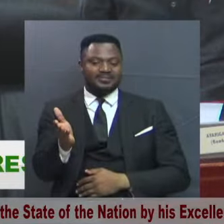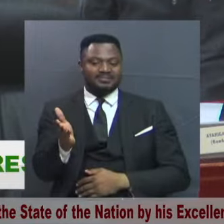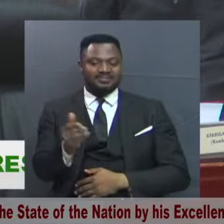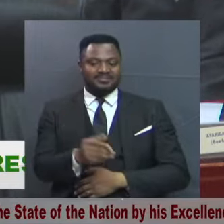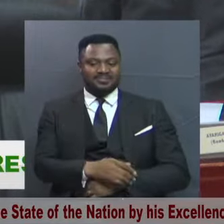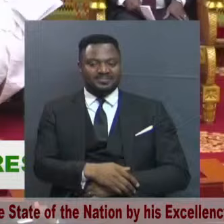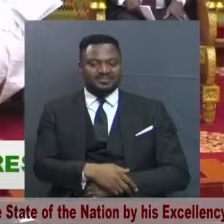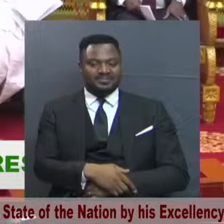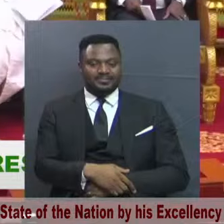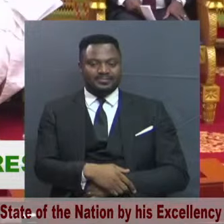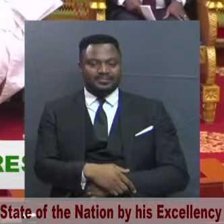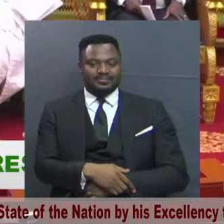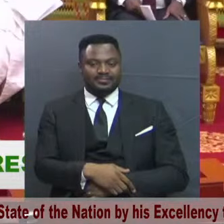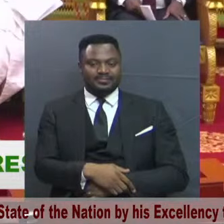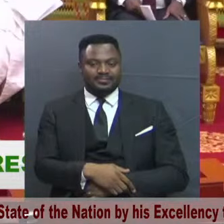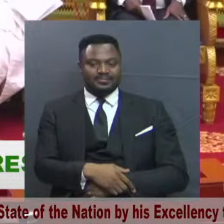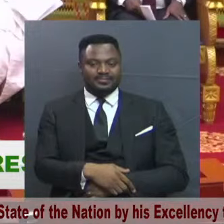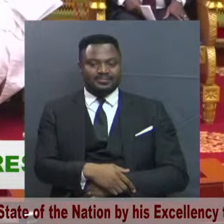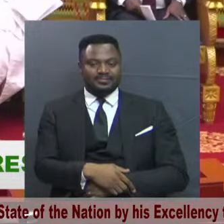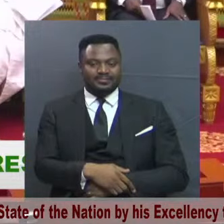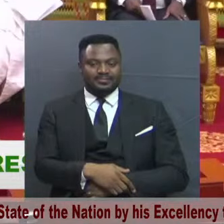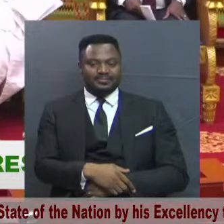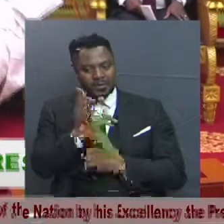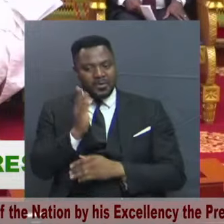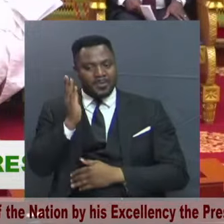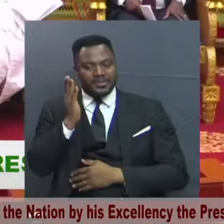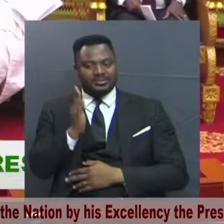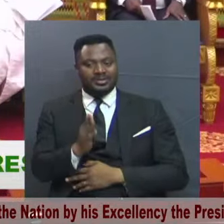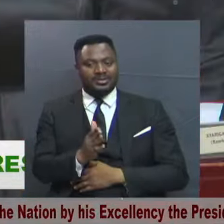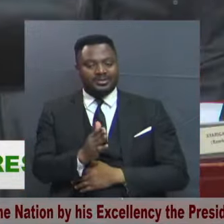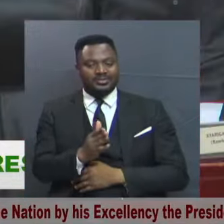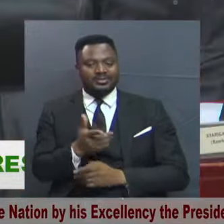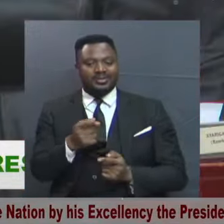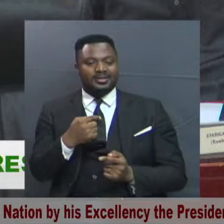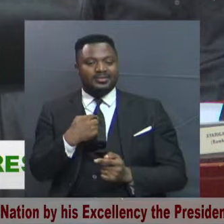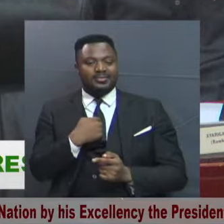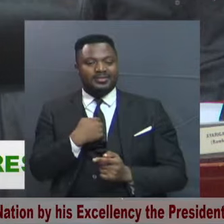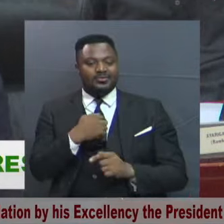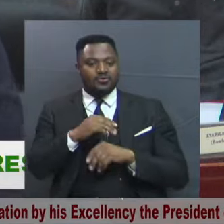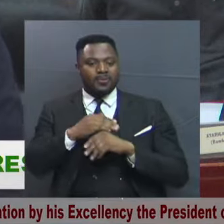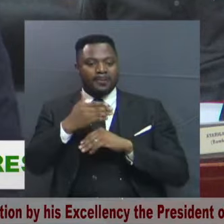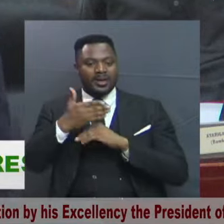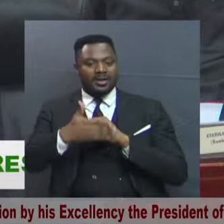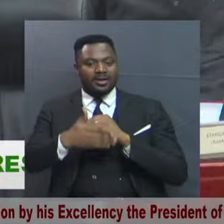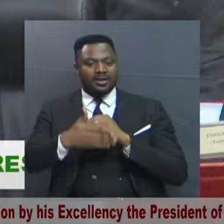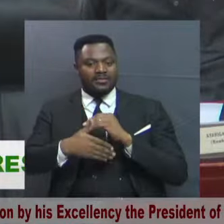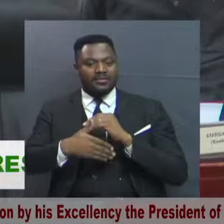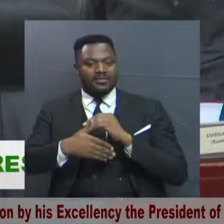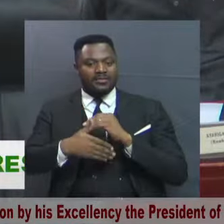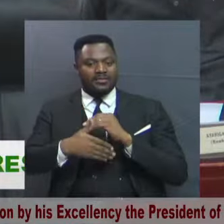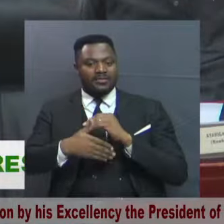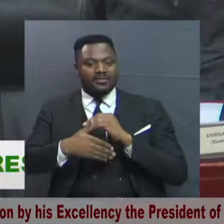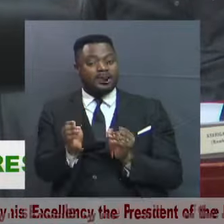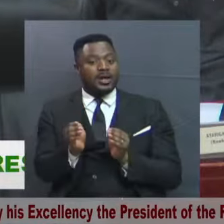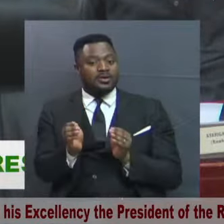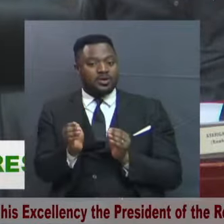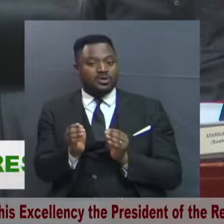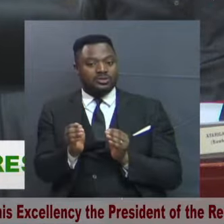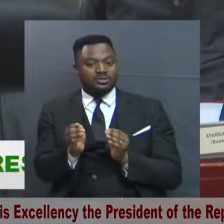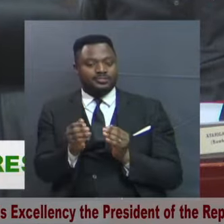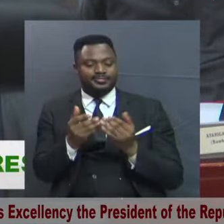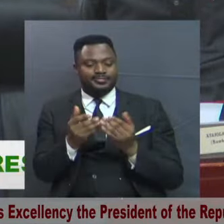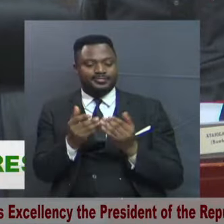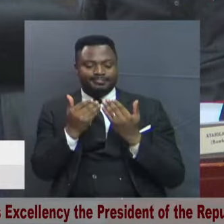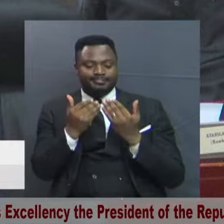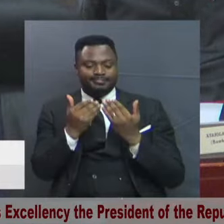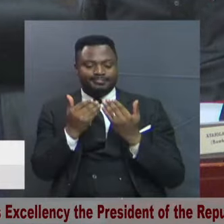leader right honorable speaker let me on behalf of the NDC minority thank